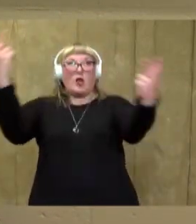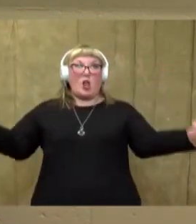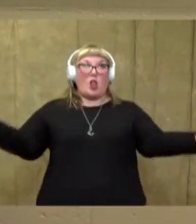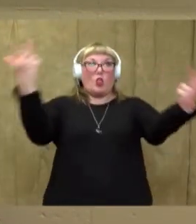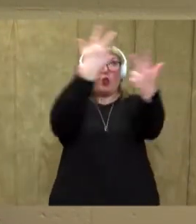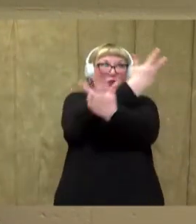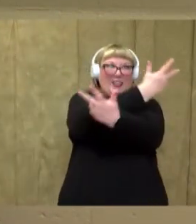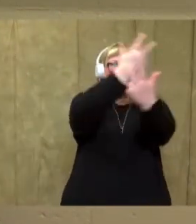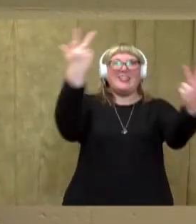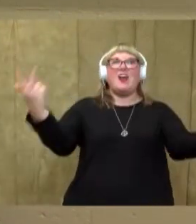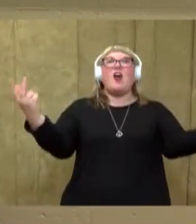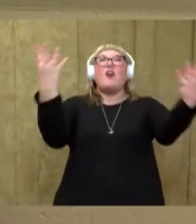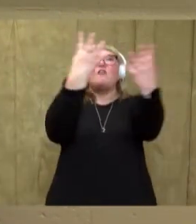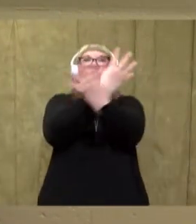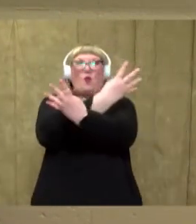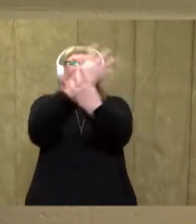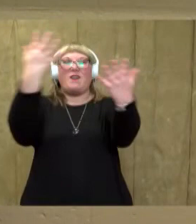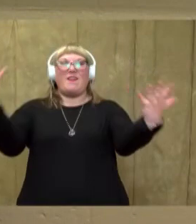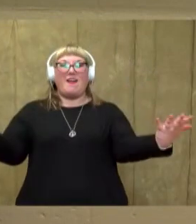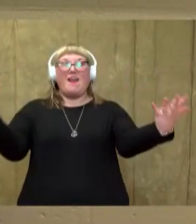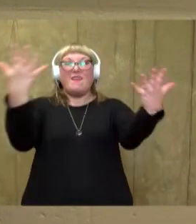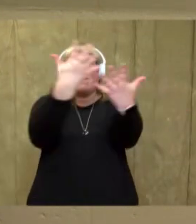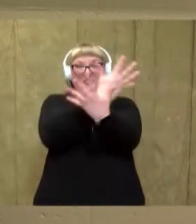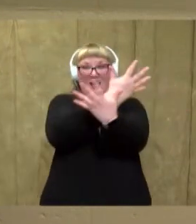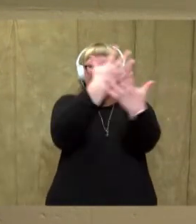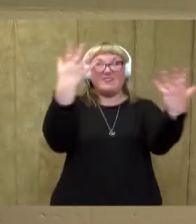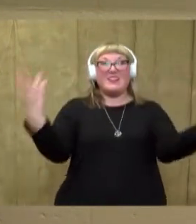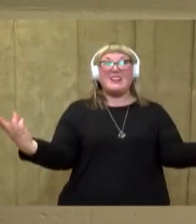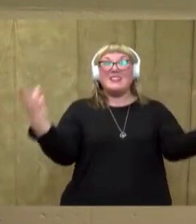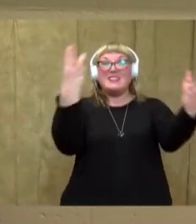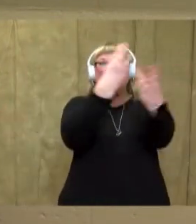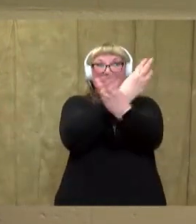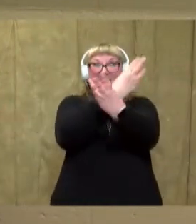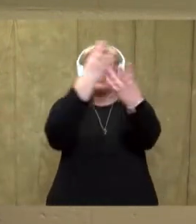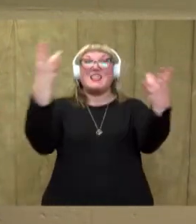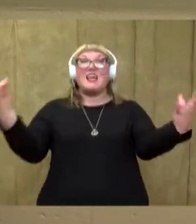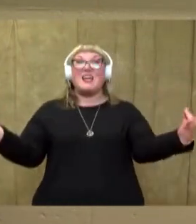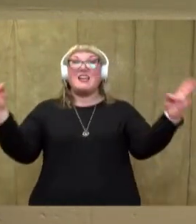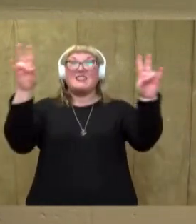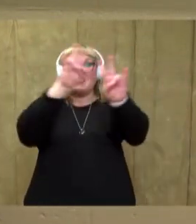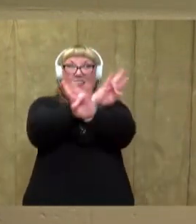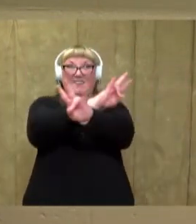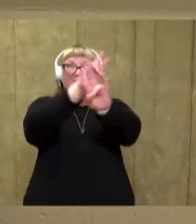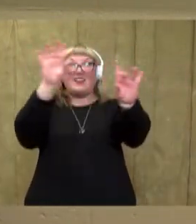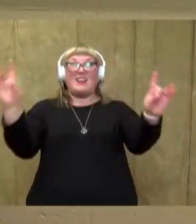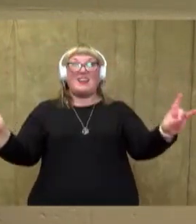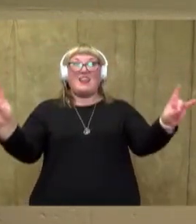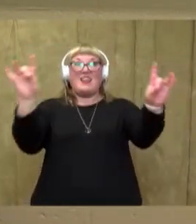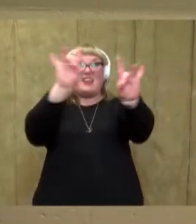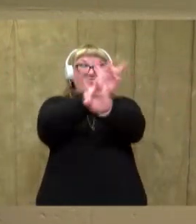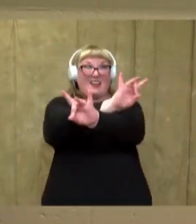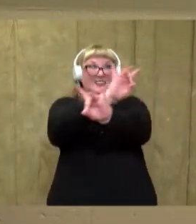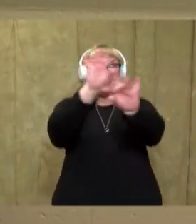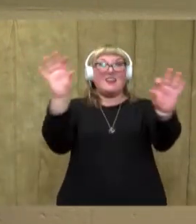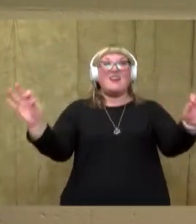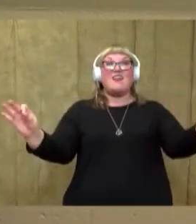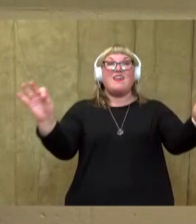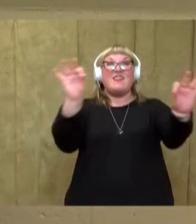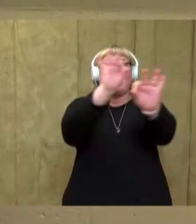2, 3, 4, 5, 6, 7,